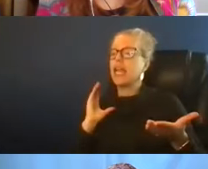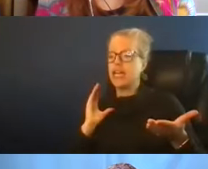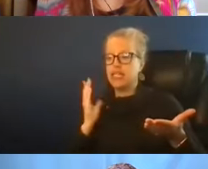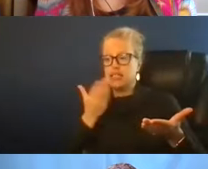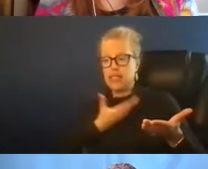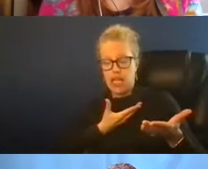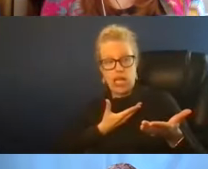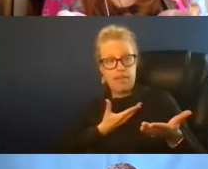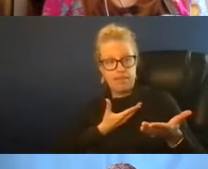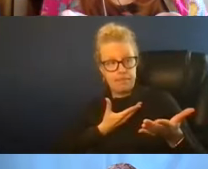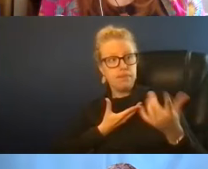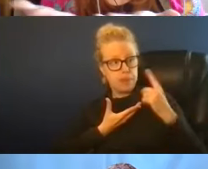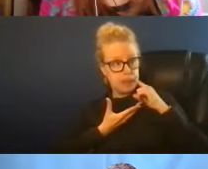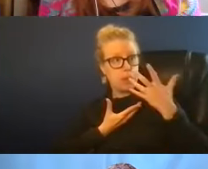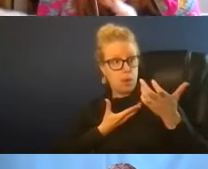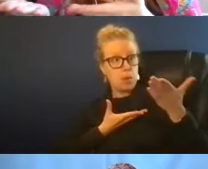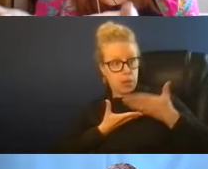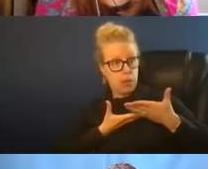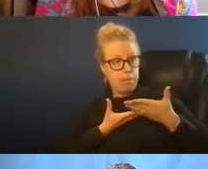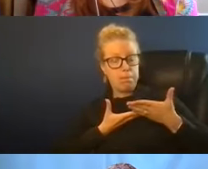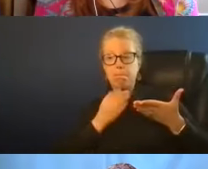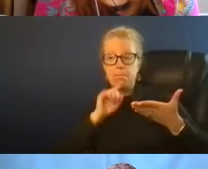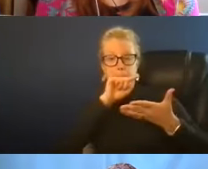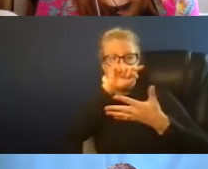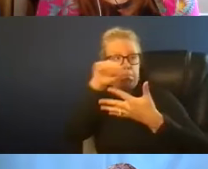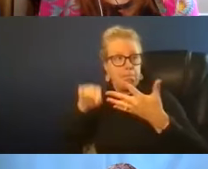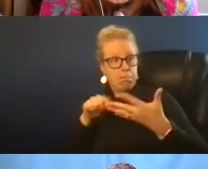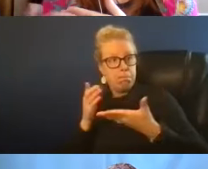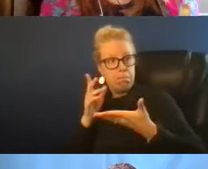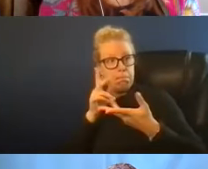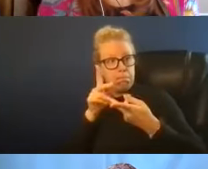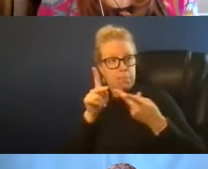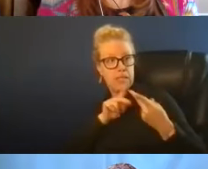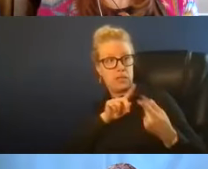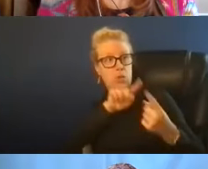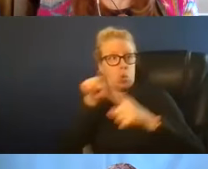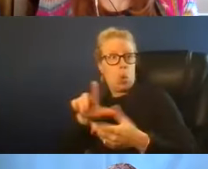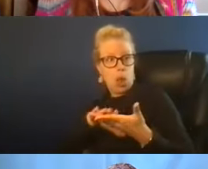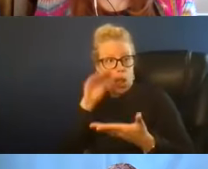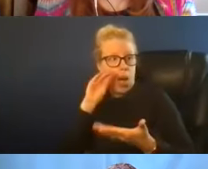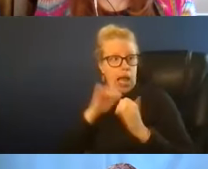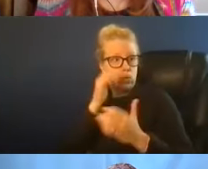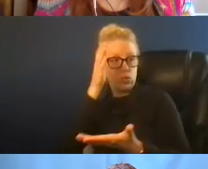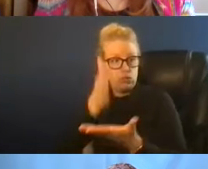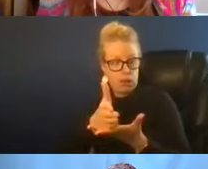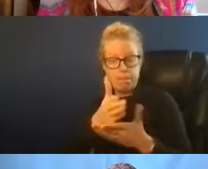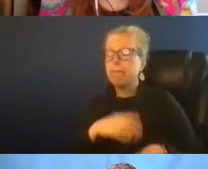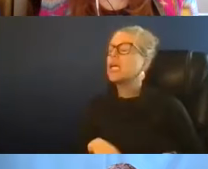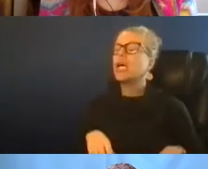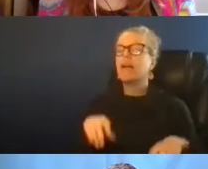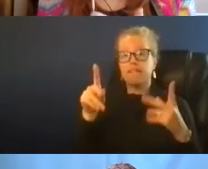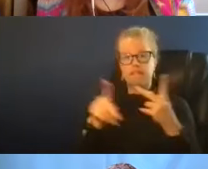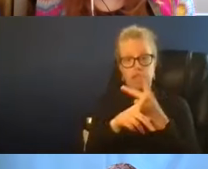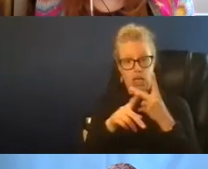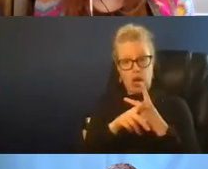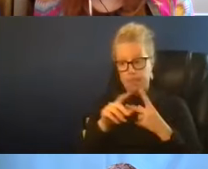you're serious about stopping, here are places that you can go to learn how to do that. We need to figure out how the survivor can